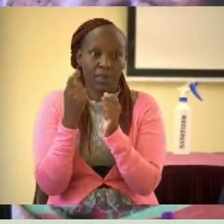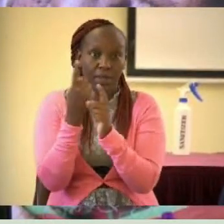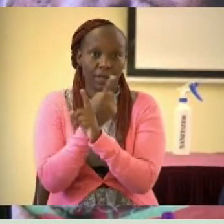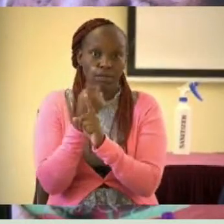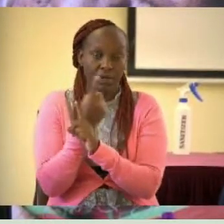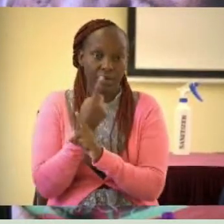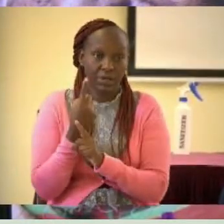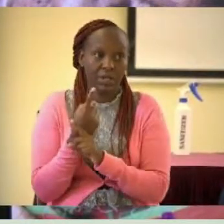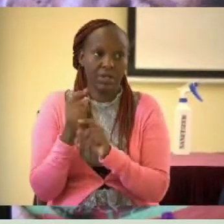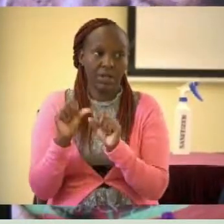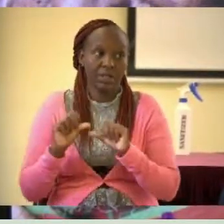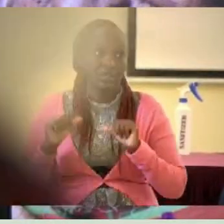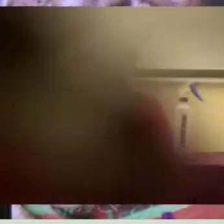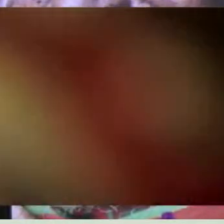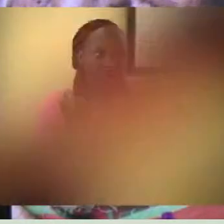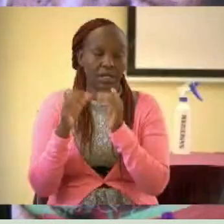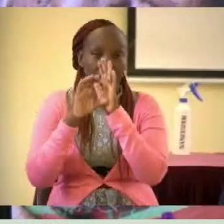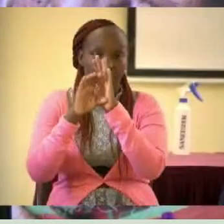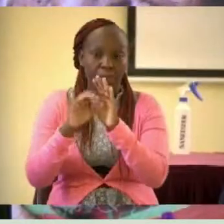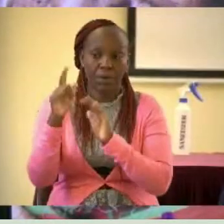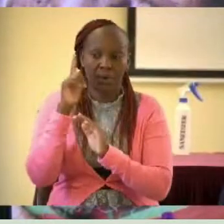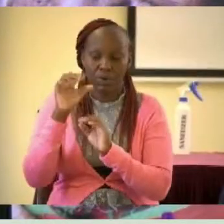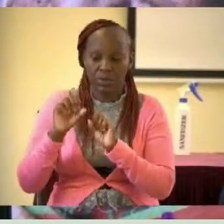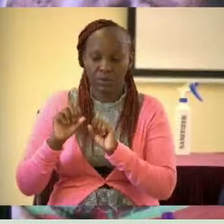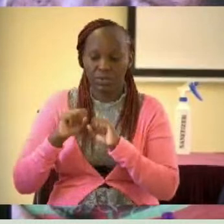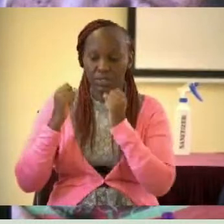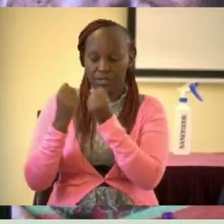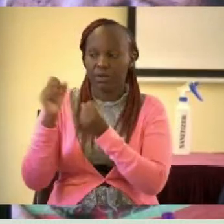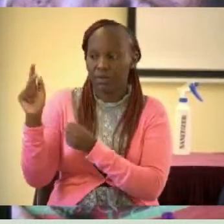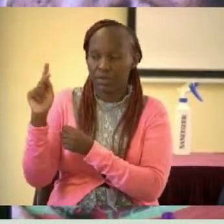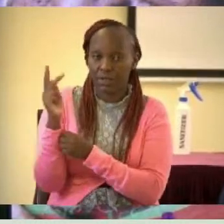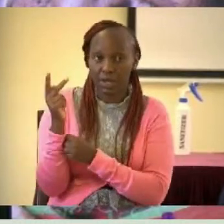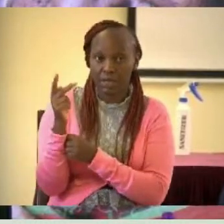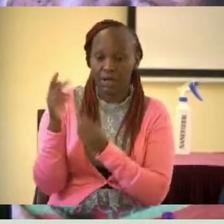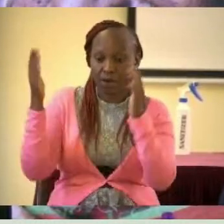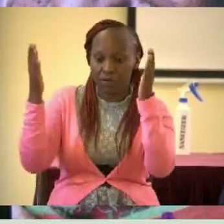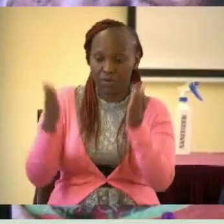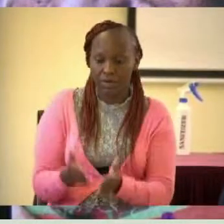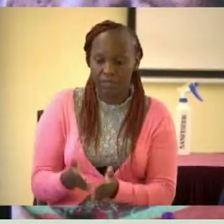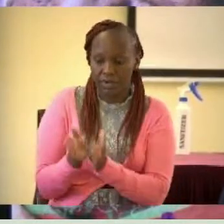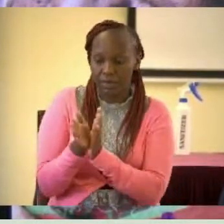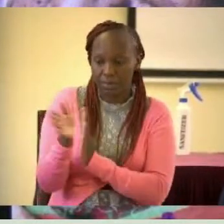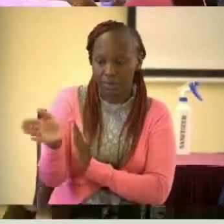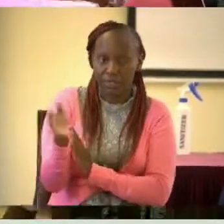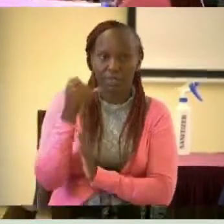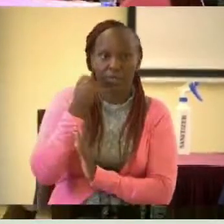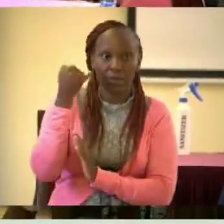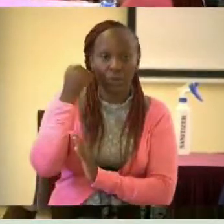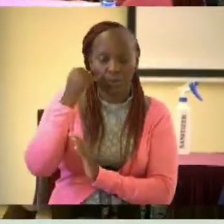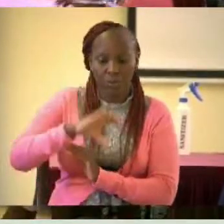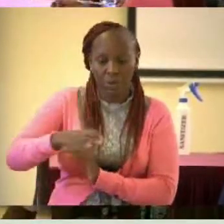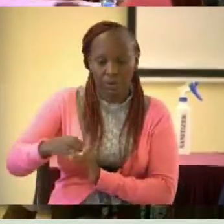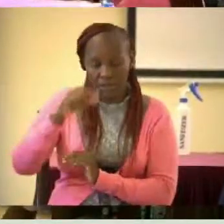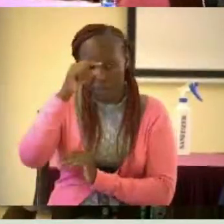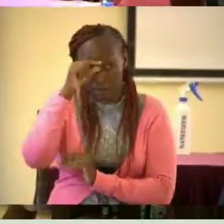various agencies such as the Law Society of Kenya, Rift Valley Branch, the Nakuru County Government,